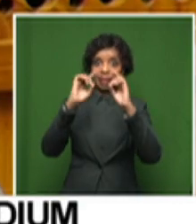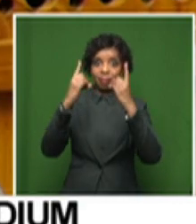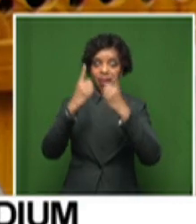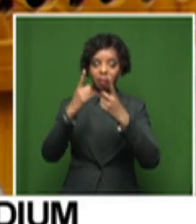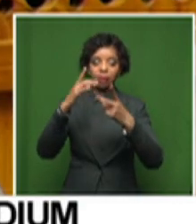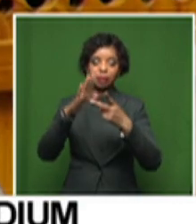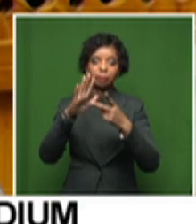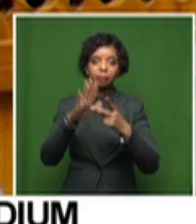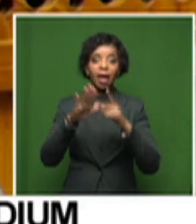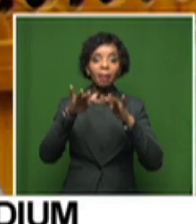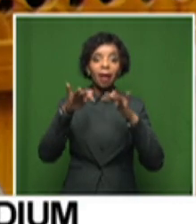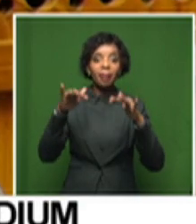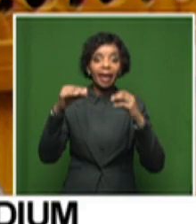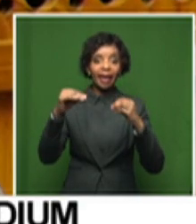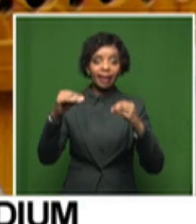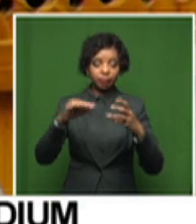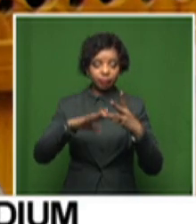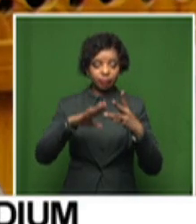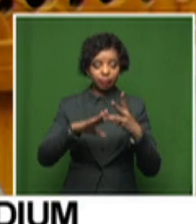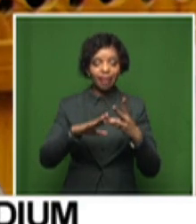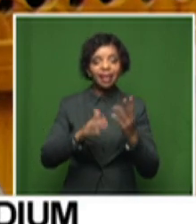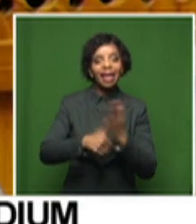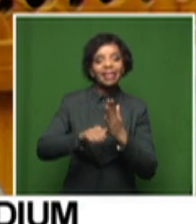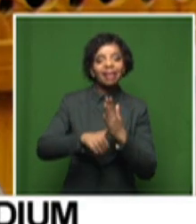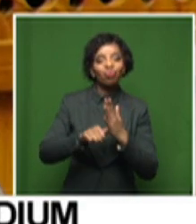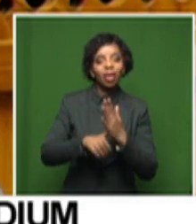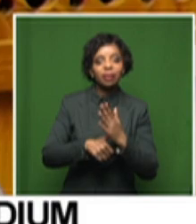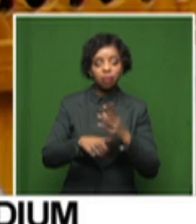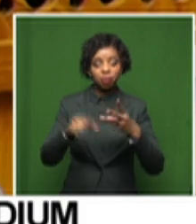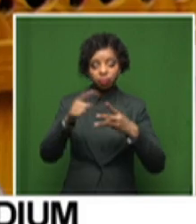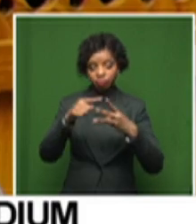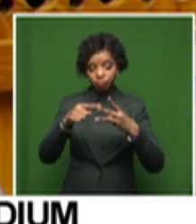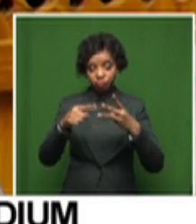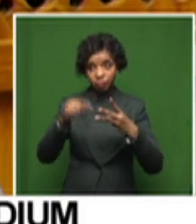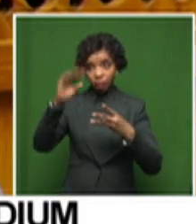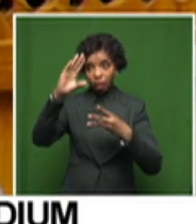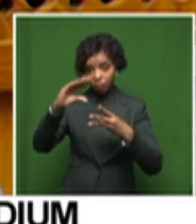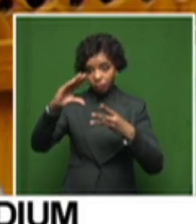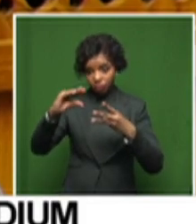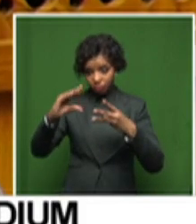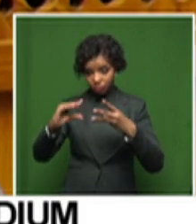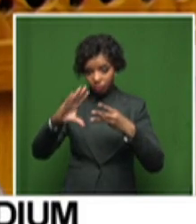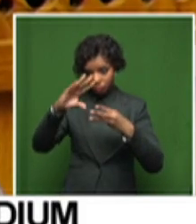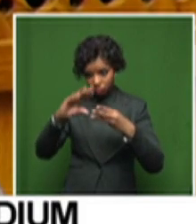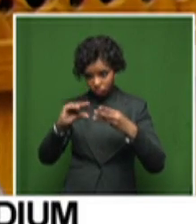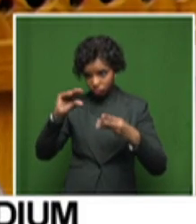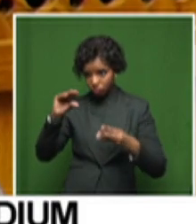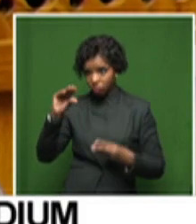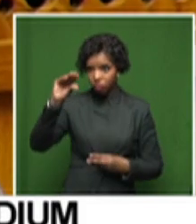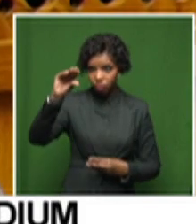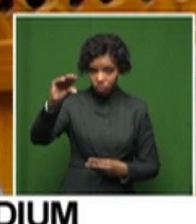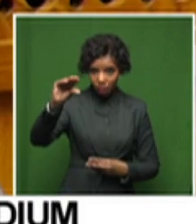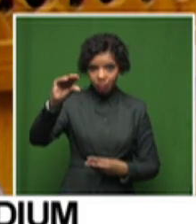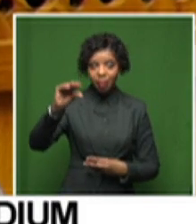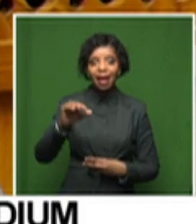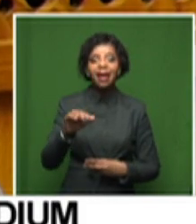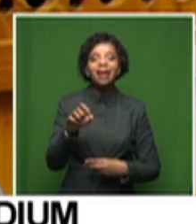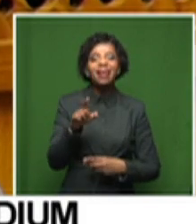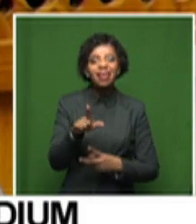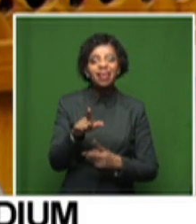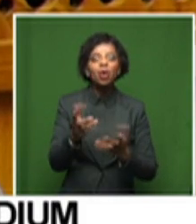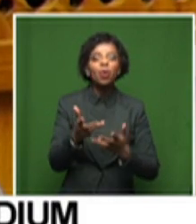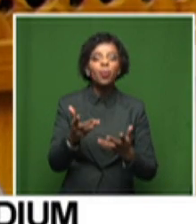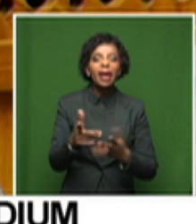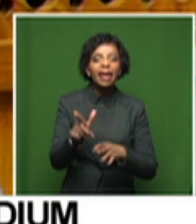entities, and conditional grants. This allocation is in addition to the 16.4 billion rand